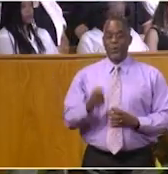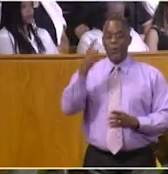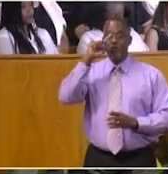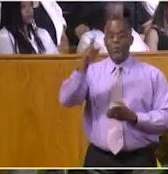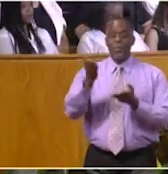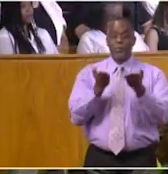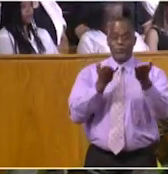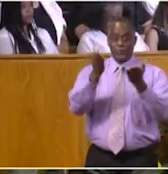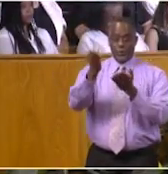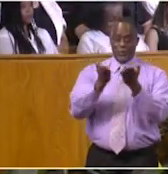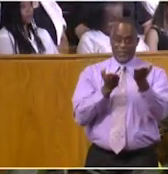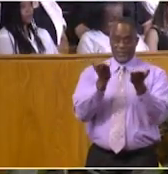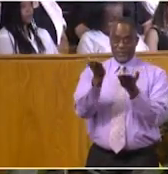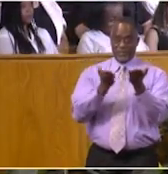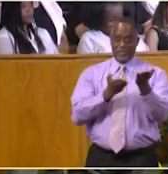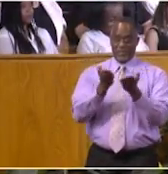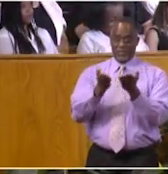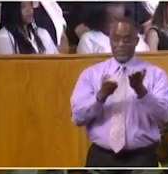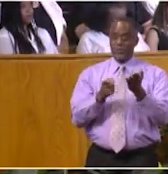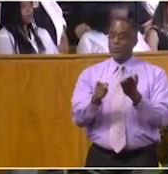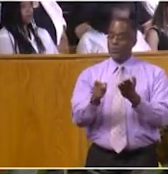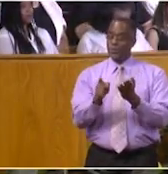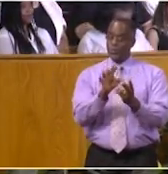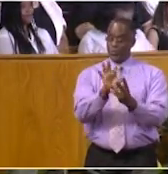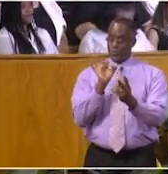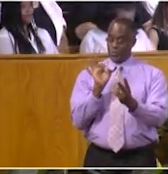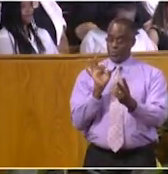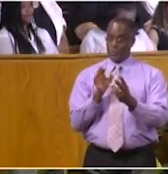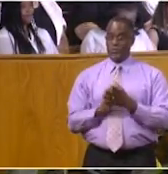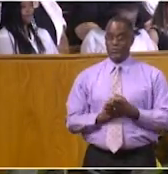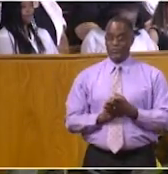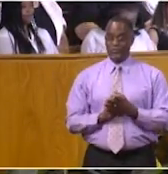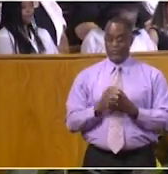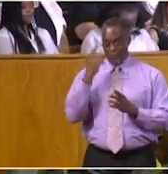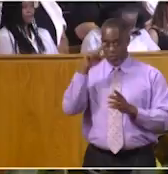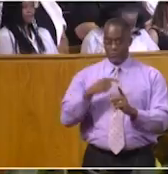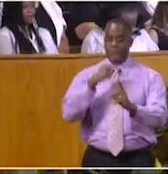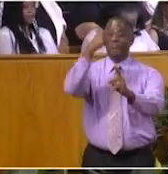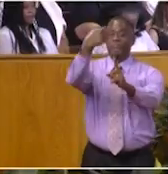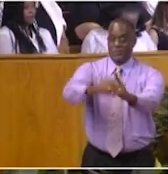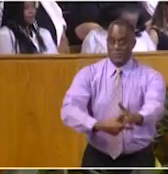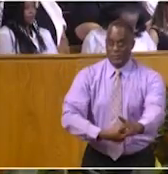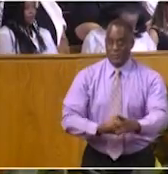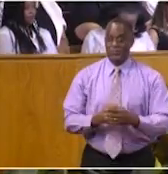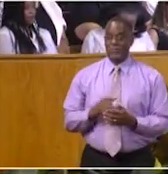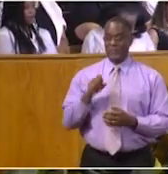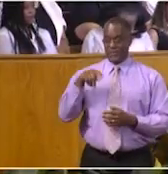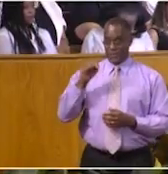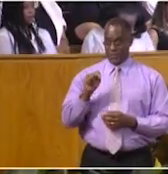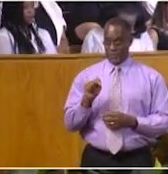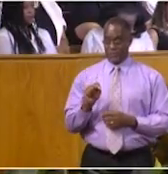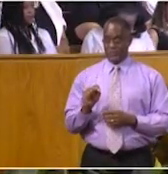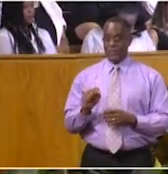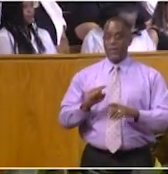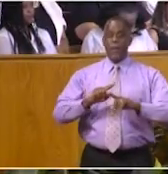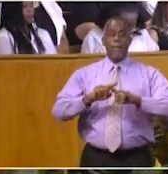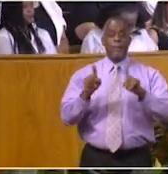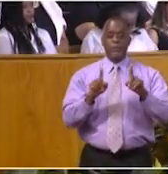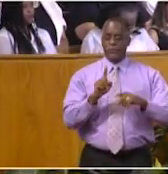the service that you'd like to participate in. But very seriously, church,